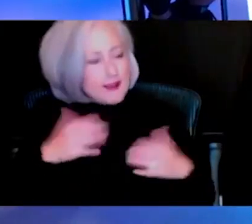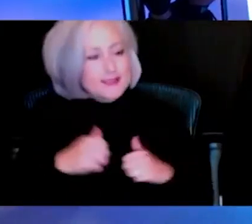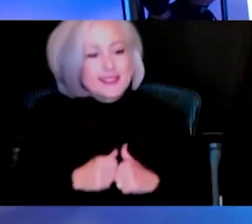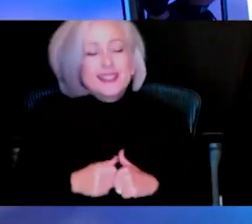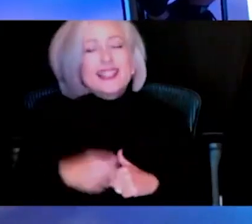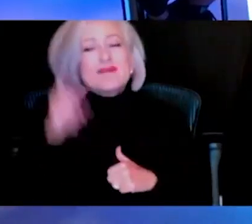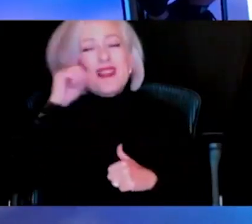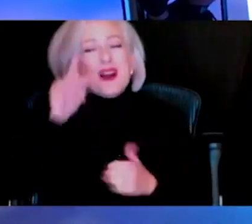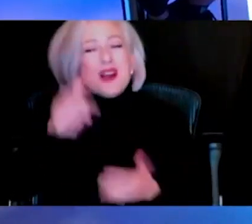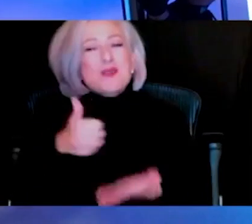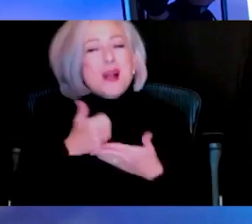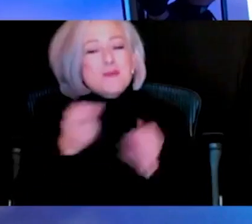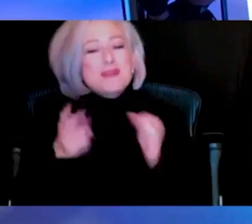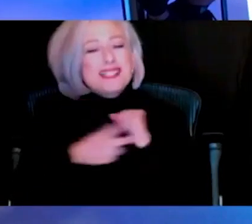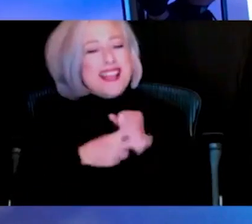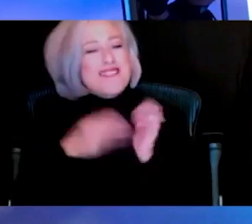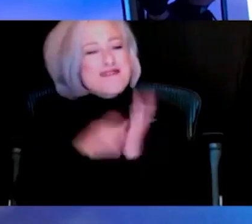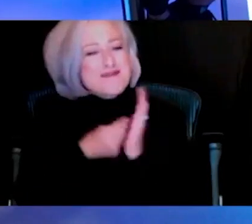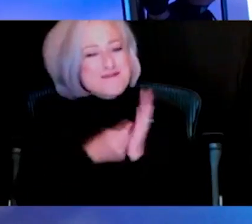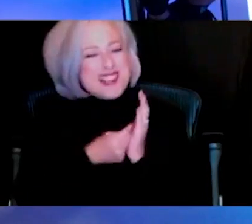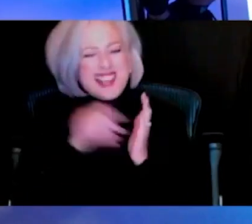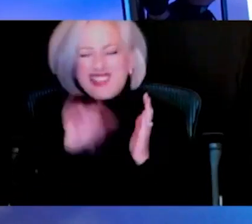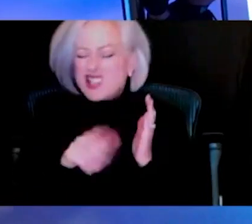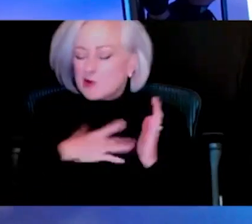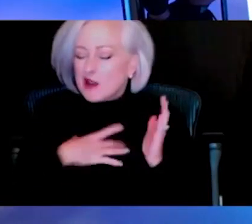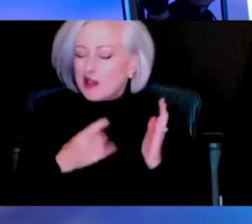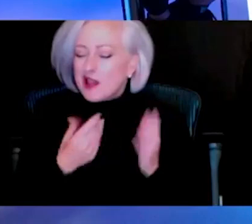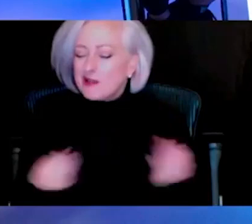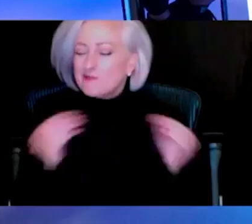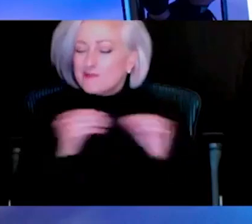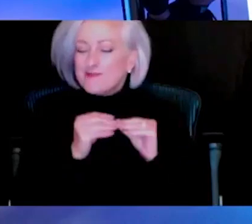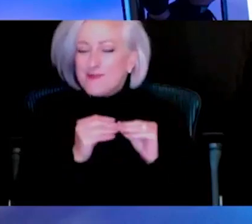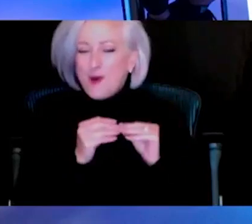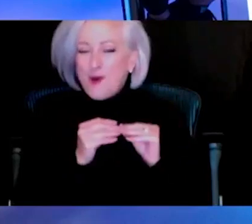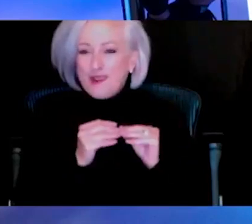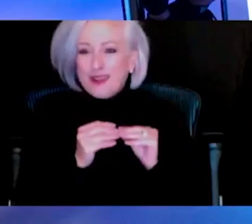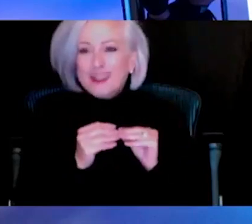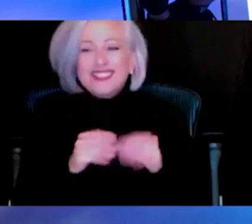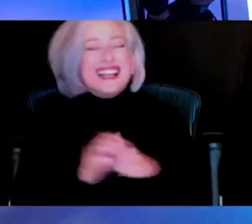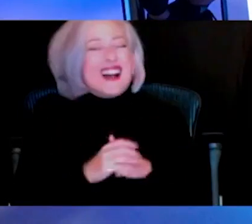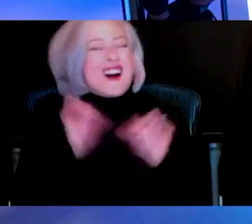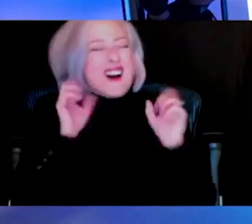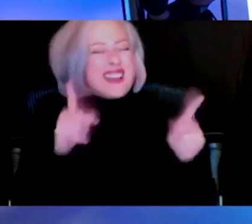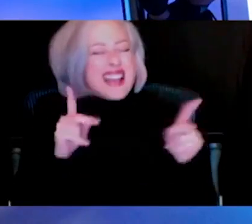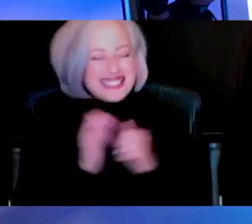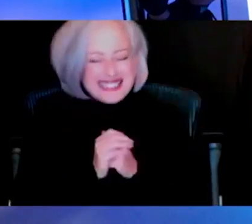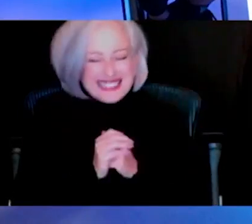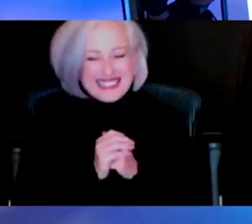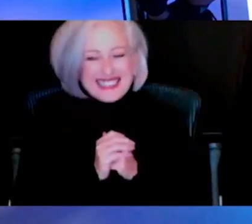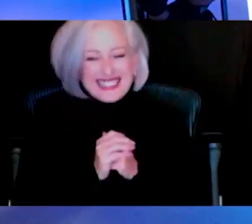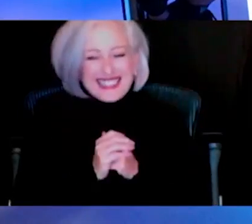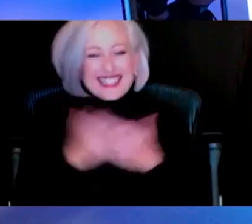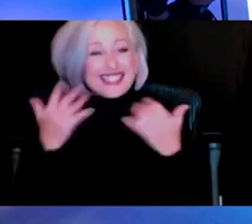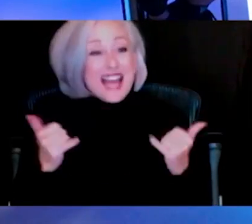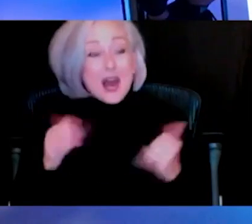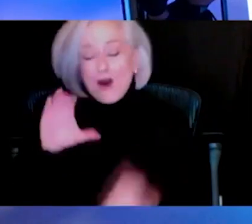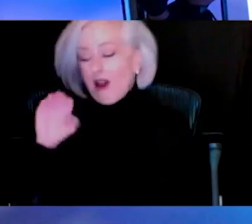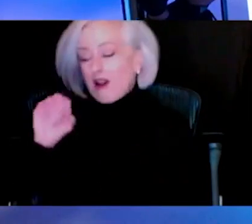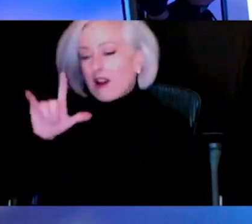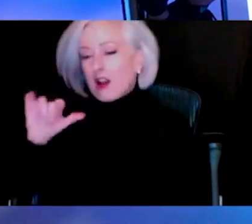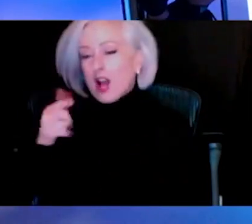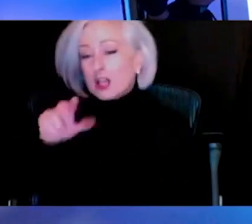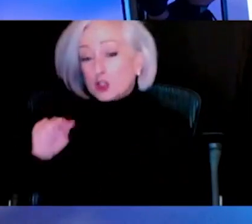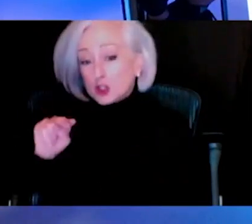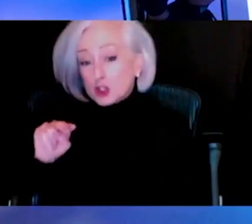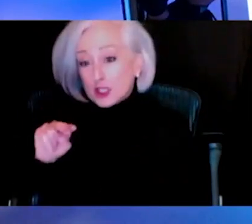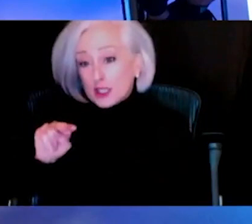some money, which is actually what I like even more. Almost as much as I do. Exactly. Okay, so we're going to talk collagen. We're going to talk to the